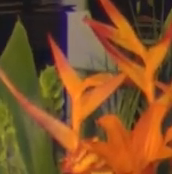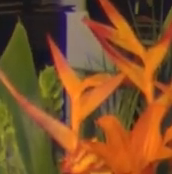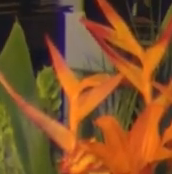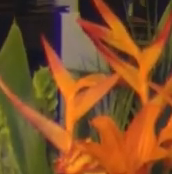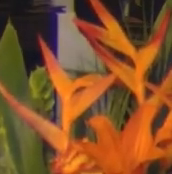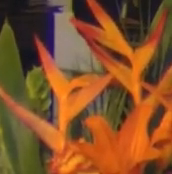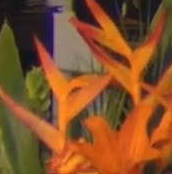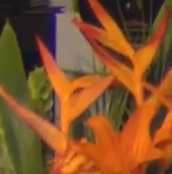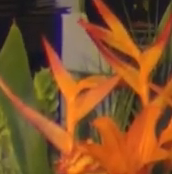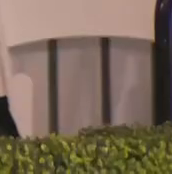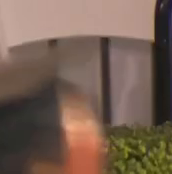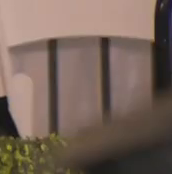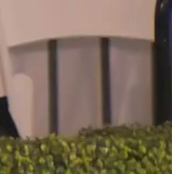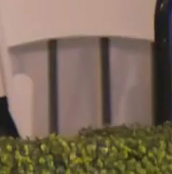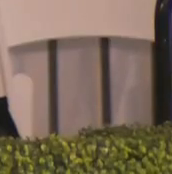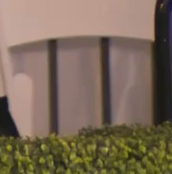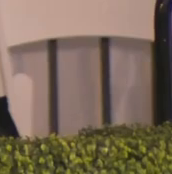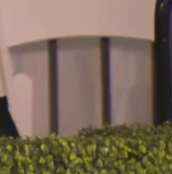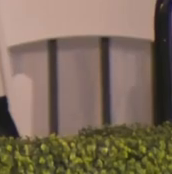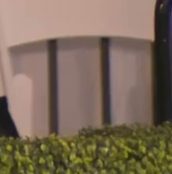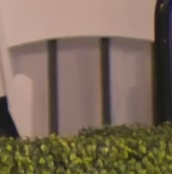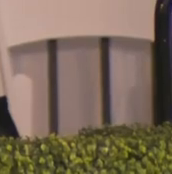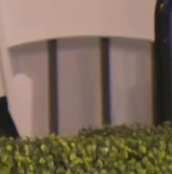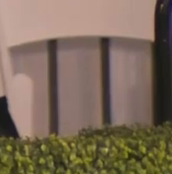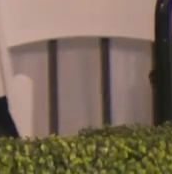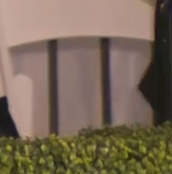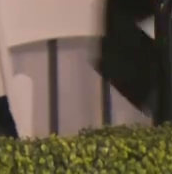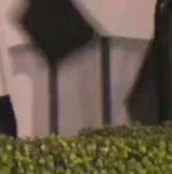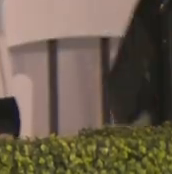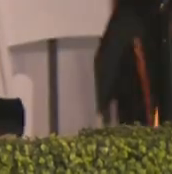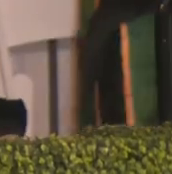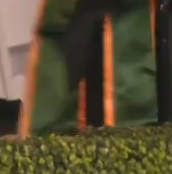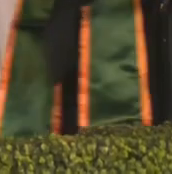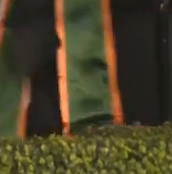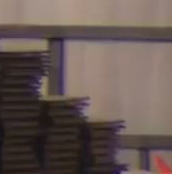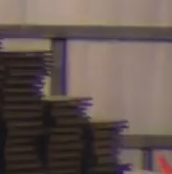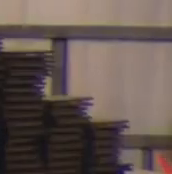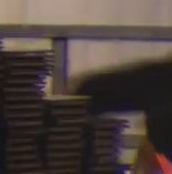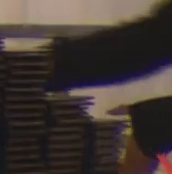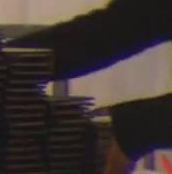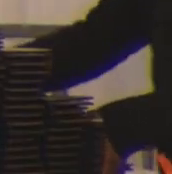Ramandeep Kaur. Jose Luis Carrion.